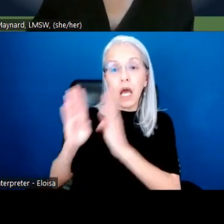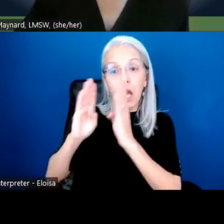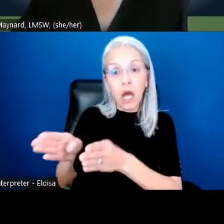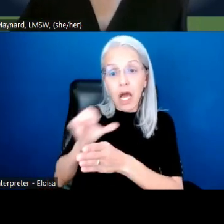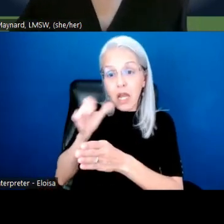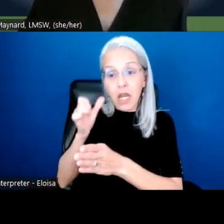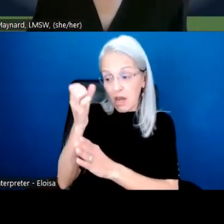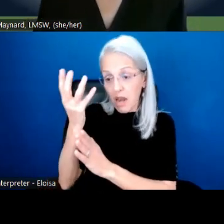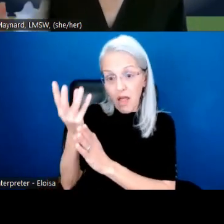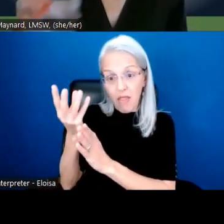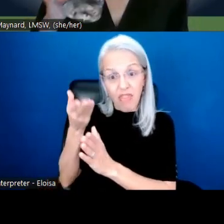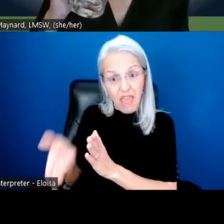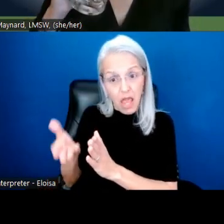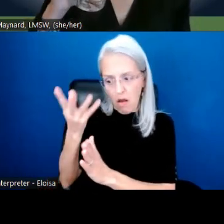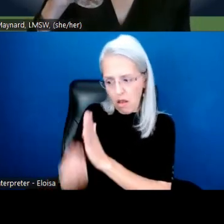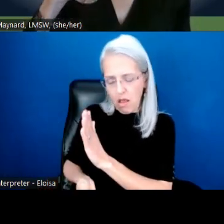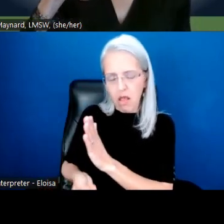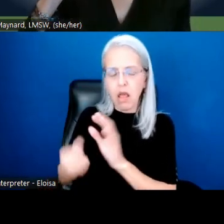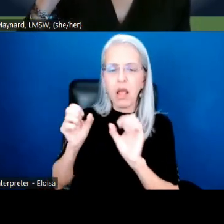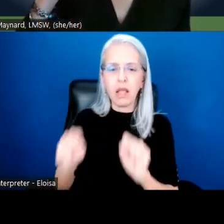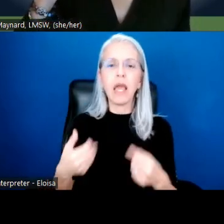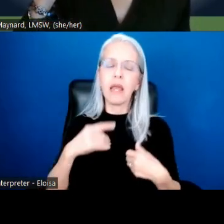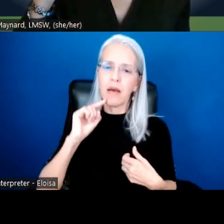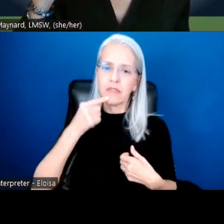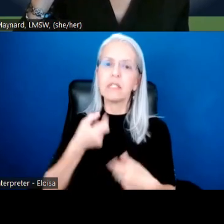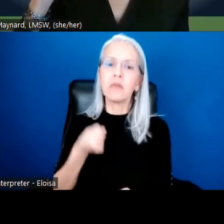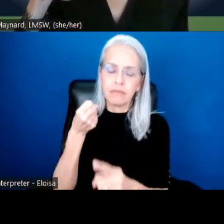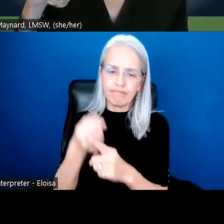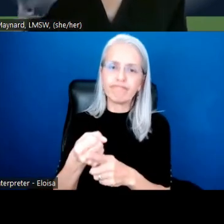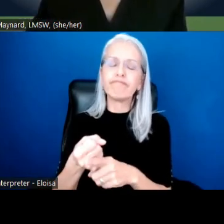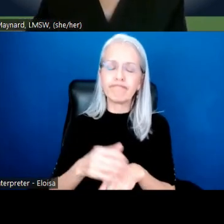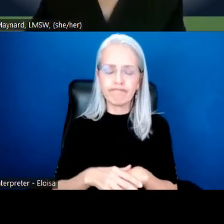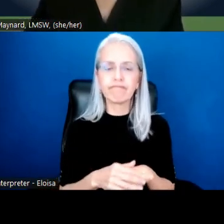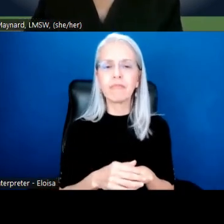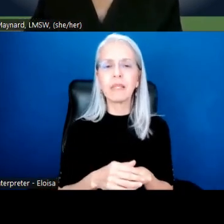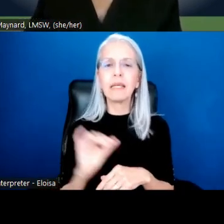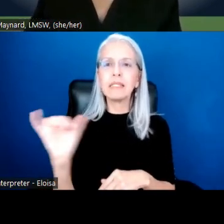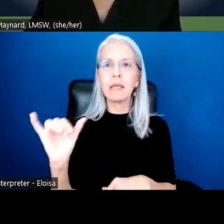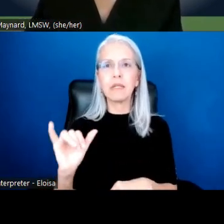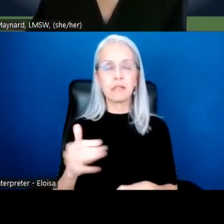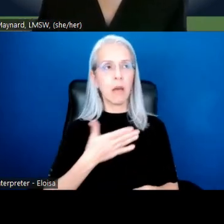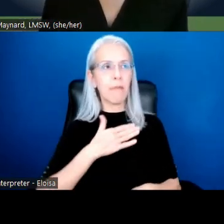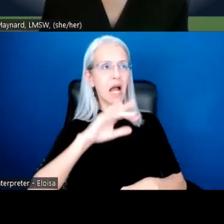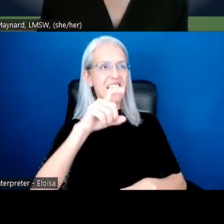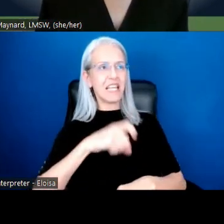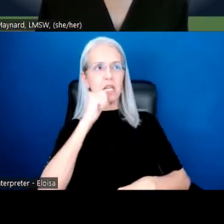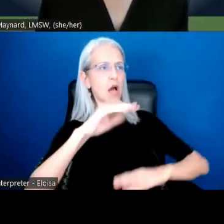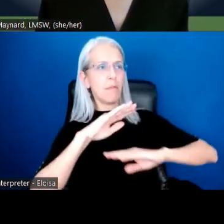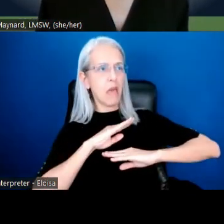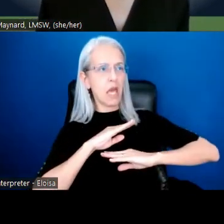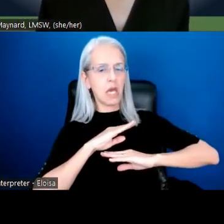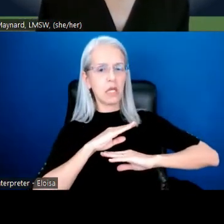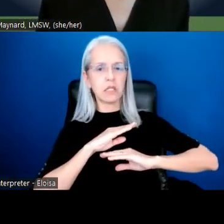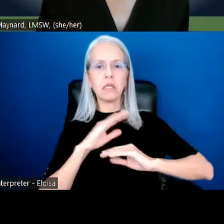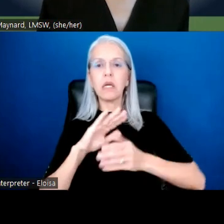certainly have deep, profound effects. It's kind of like my needs aren't being met. And it almost gets to the point